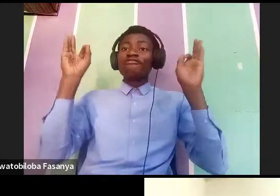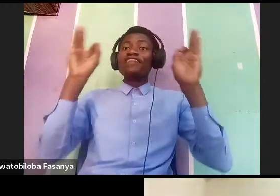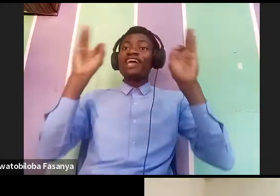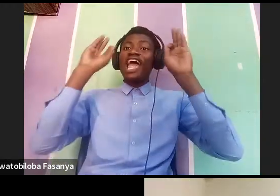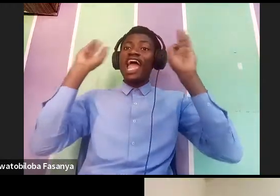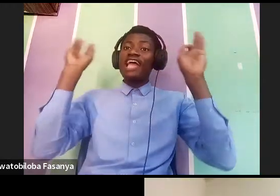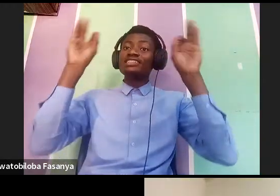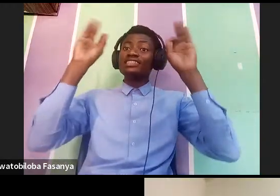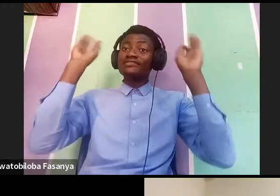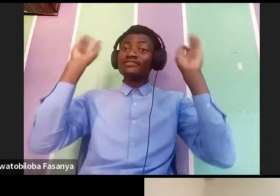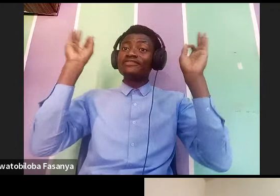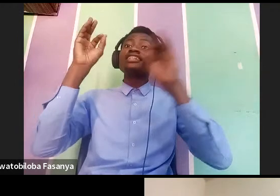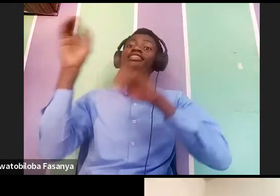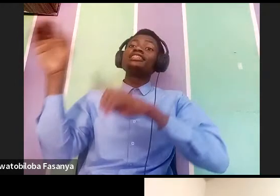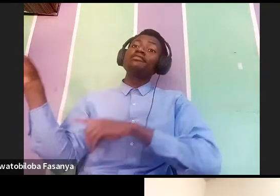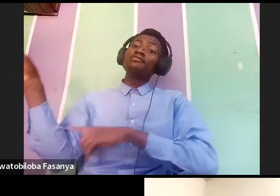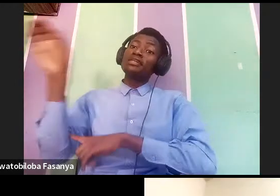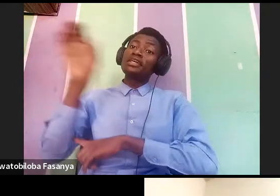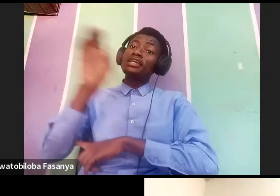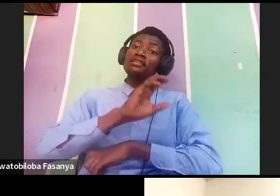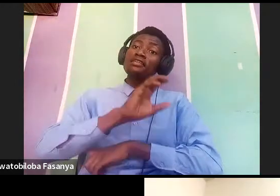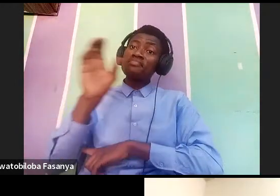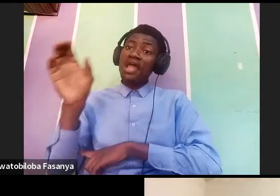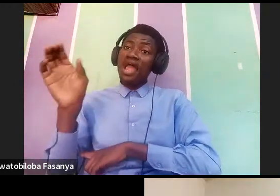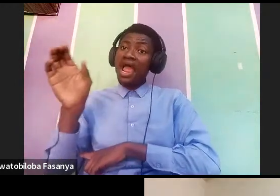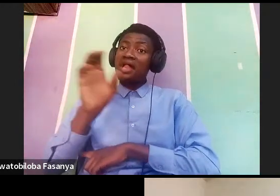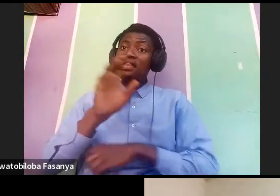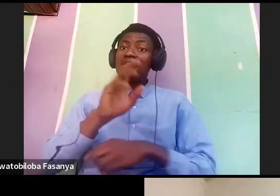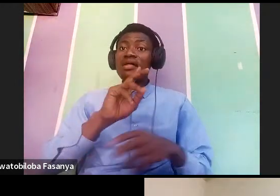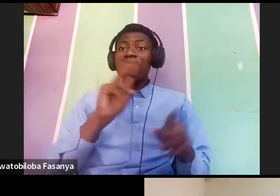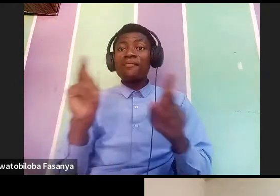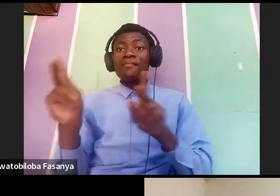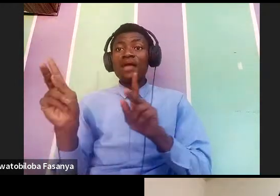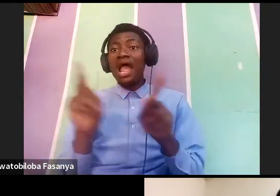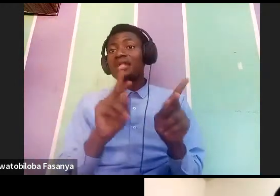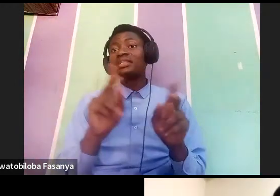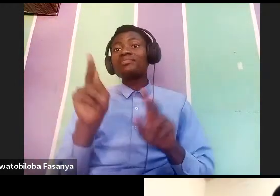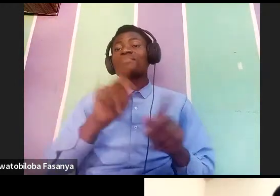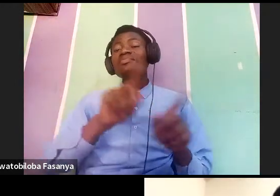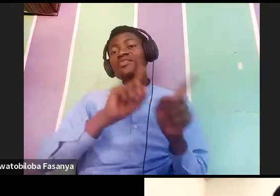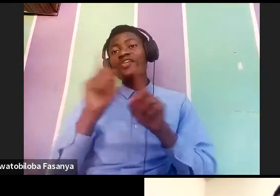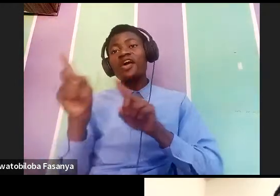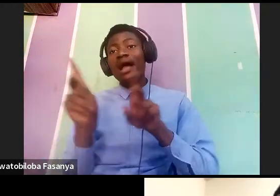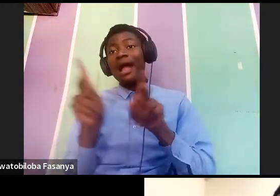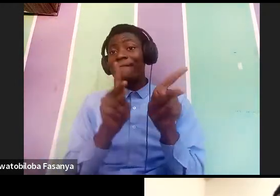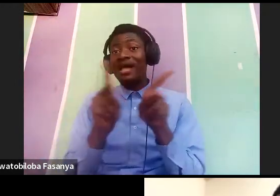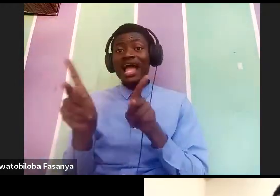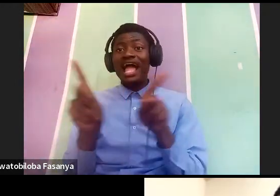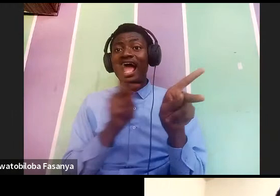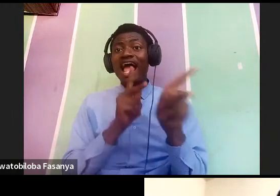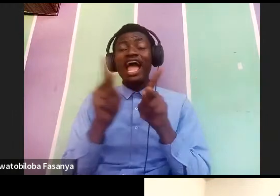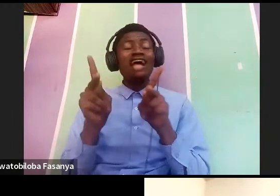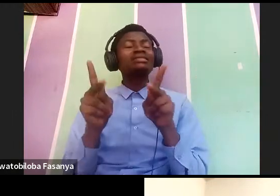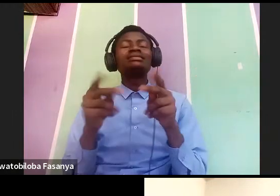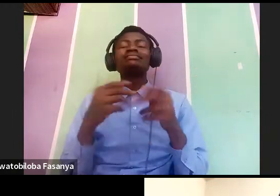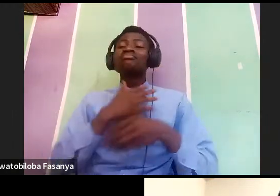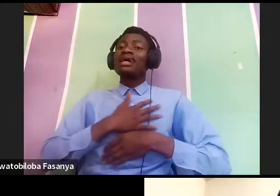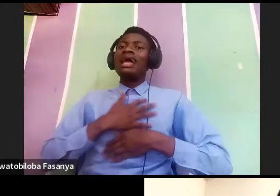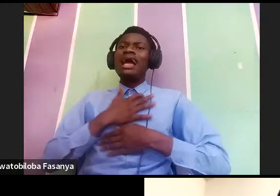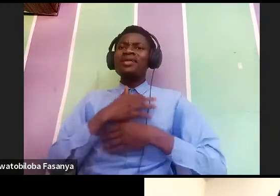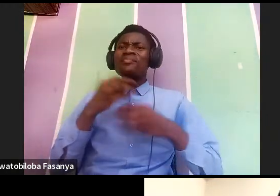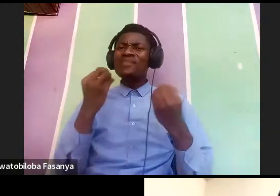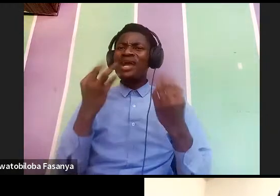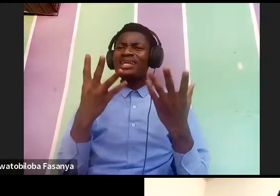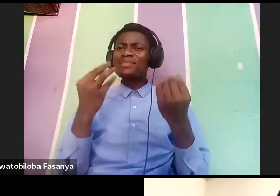well. They will attend a lot of bears, and a lot of things comes up during this period in time, and that is a lot of people